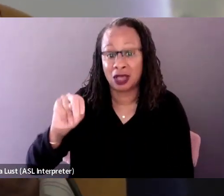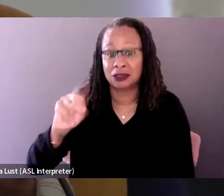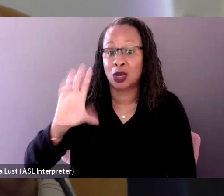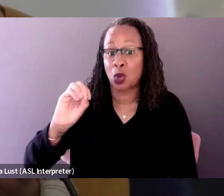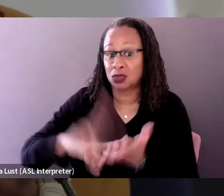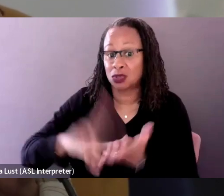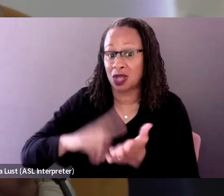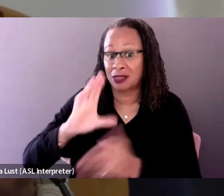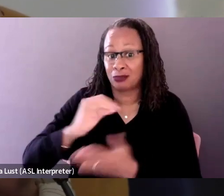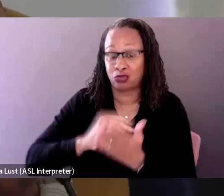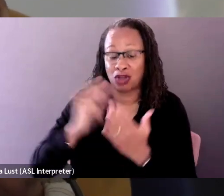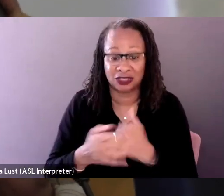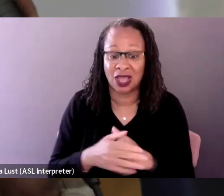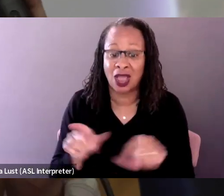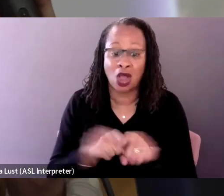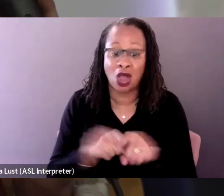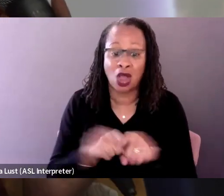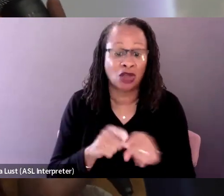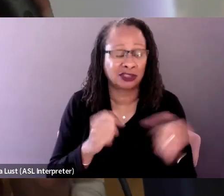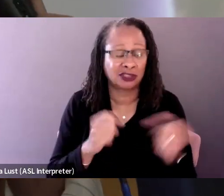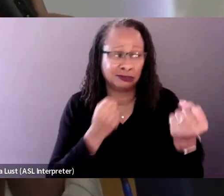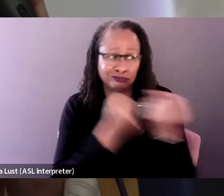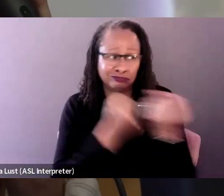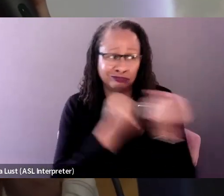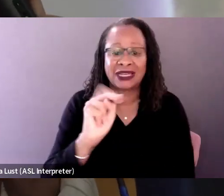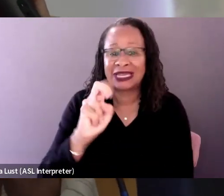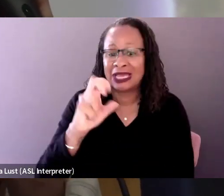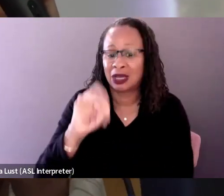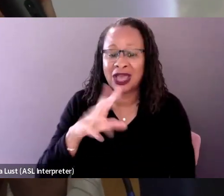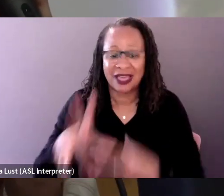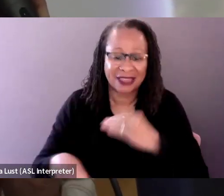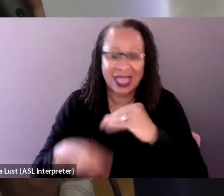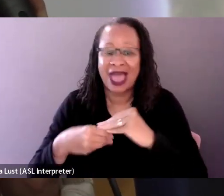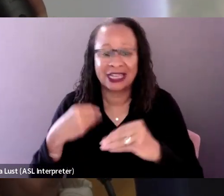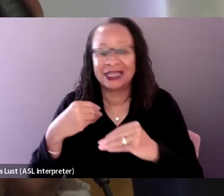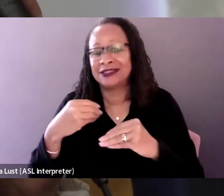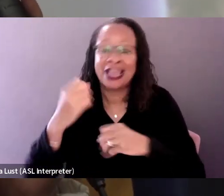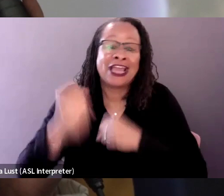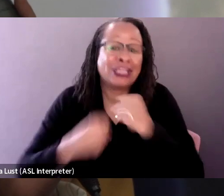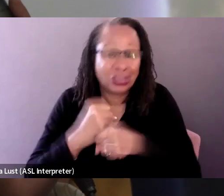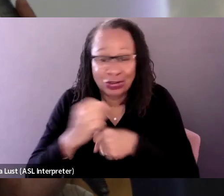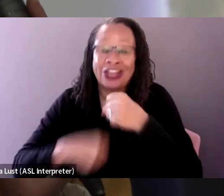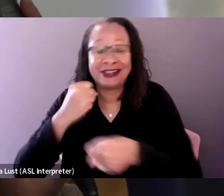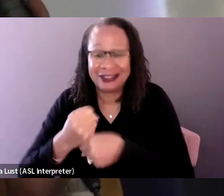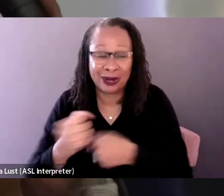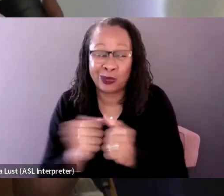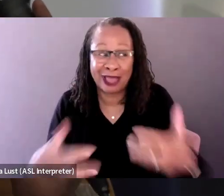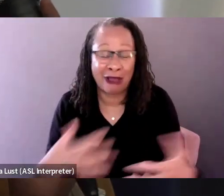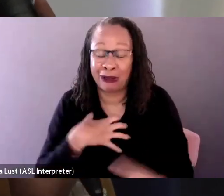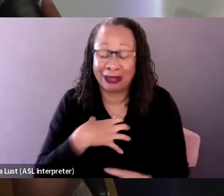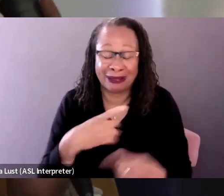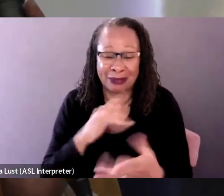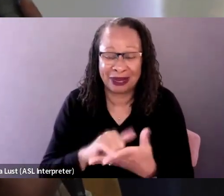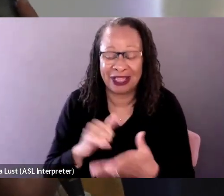And also shouts out to Neon, because then they let me kind of tack on another year and another year and another year, and really gave me the space to